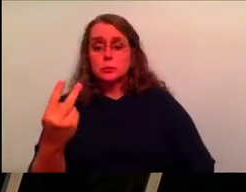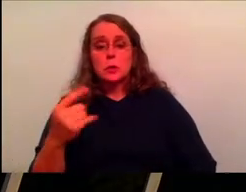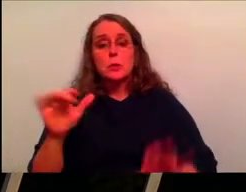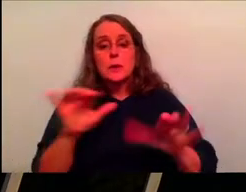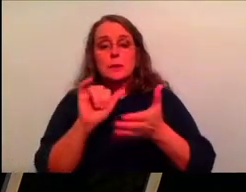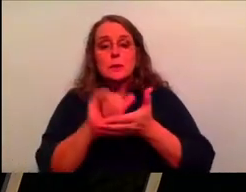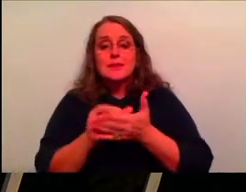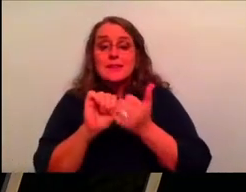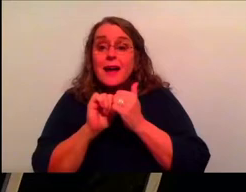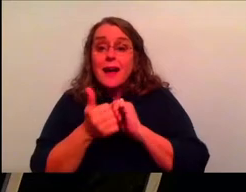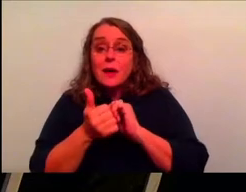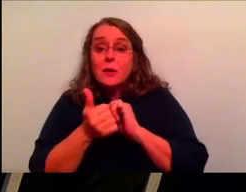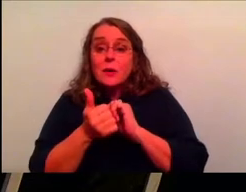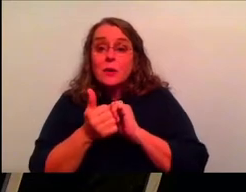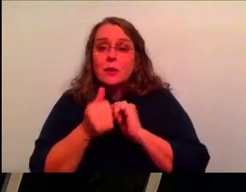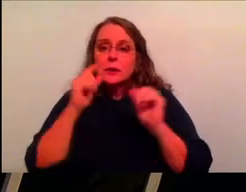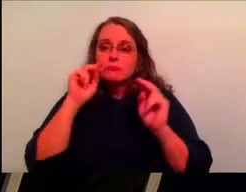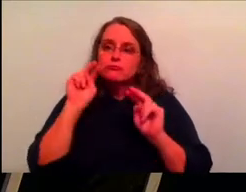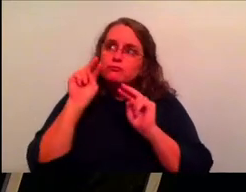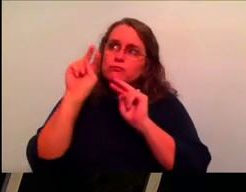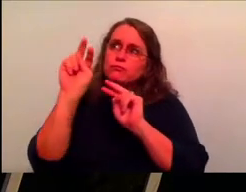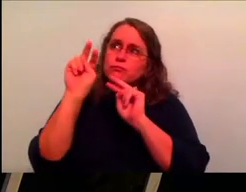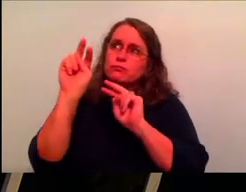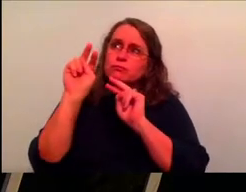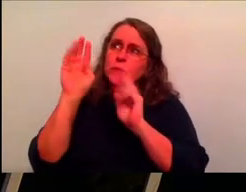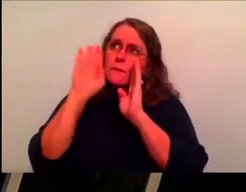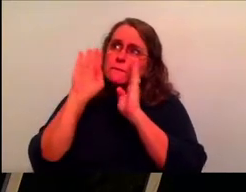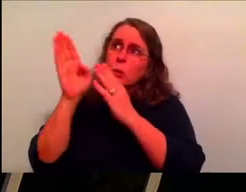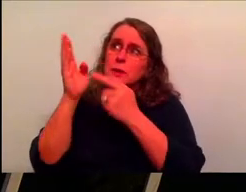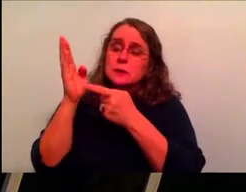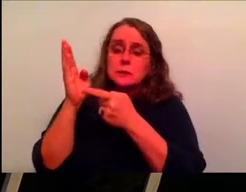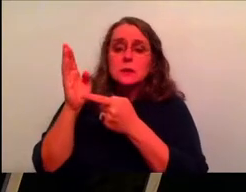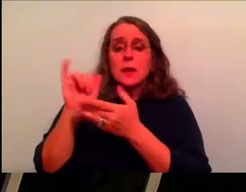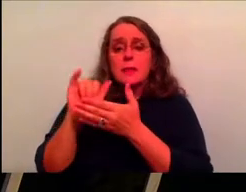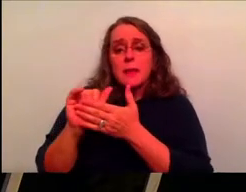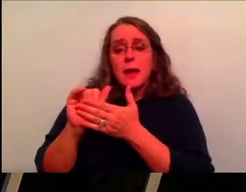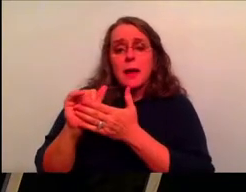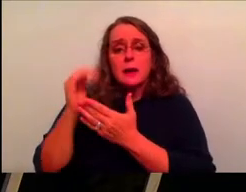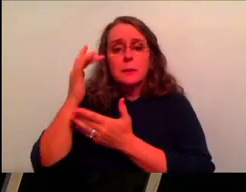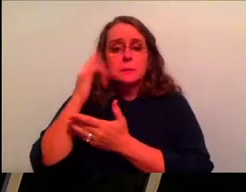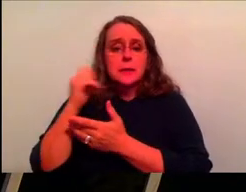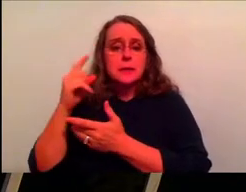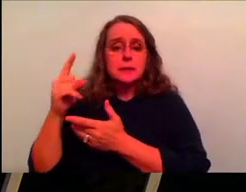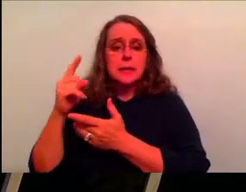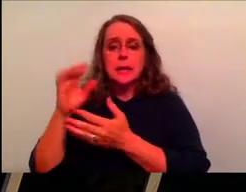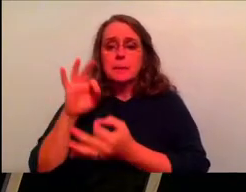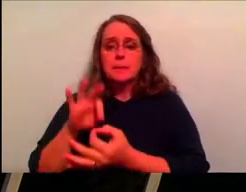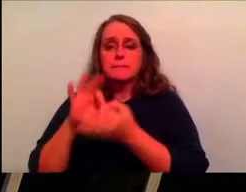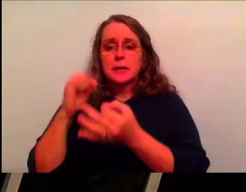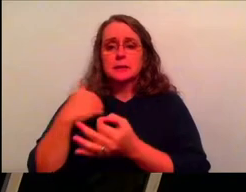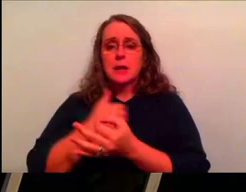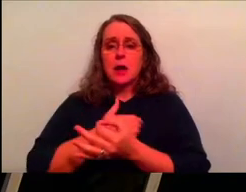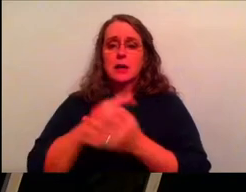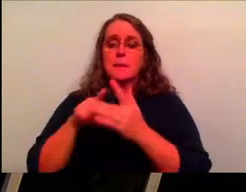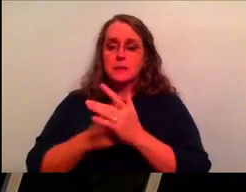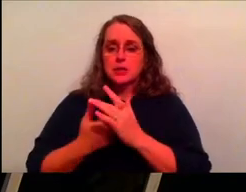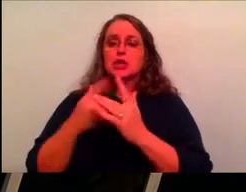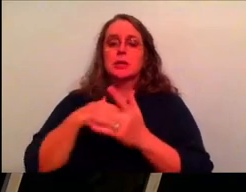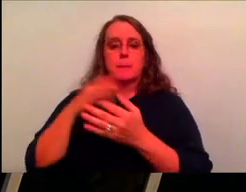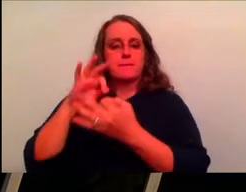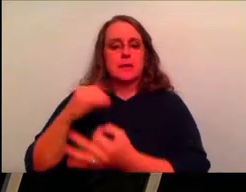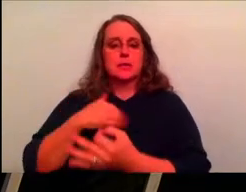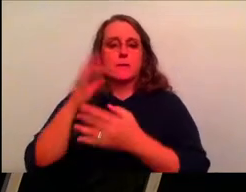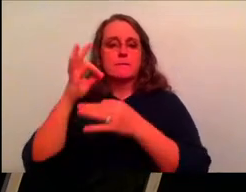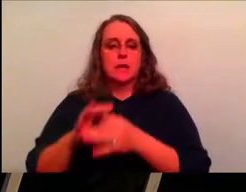keeping our eyes on Jesus, the champion who initiates and perfects our faith because of the joy awaiting him right there, because of the joy